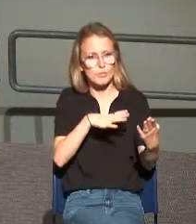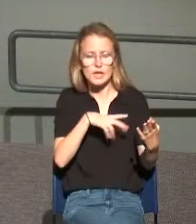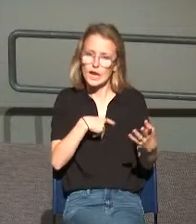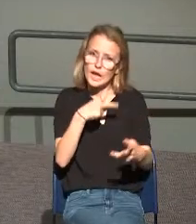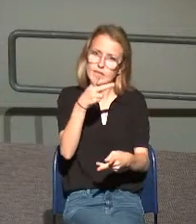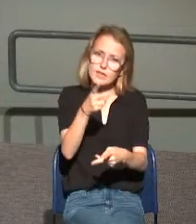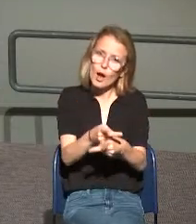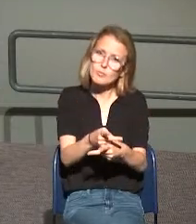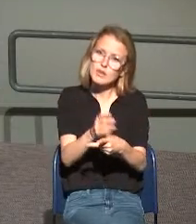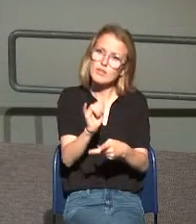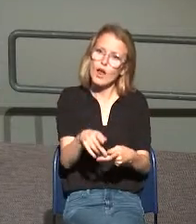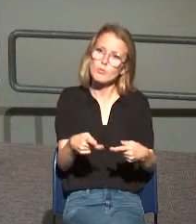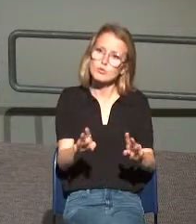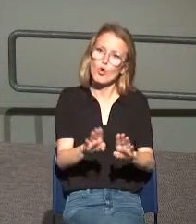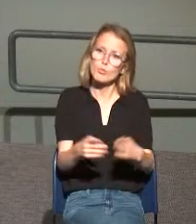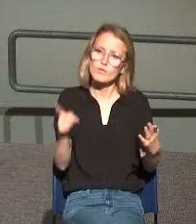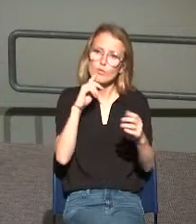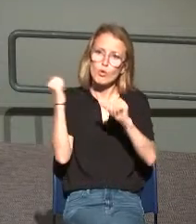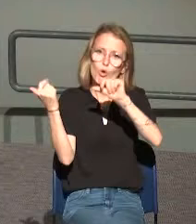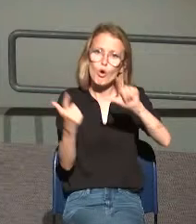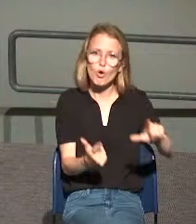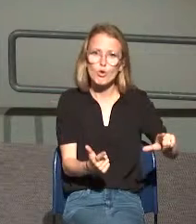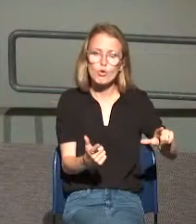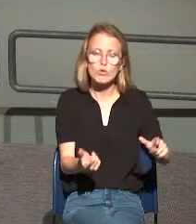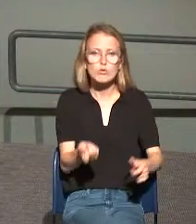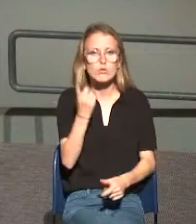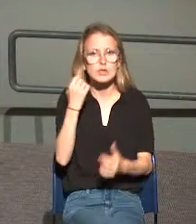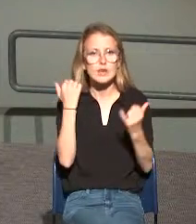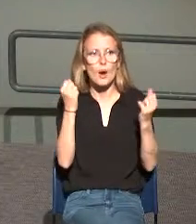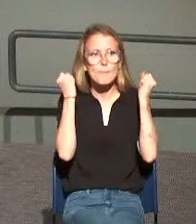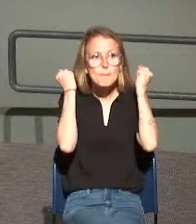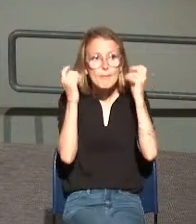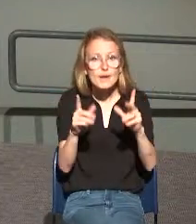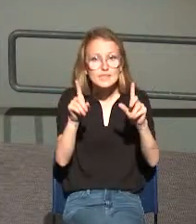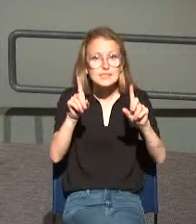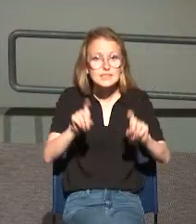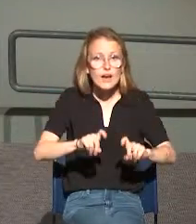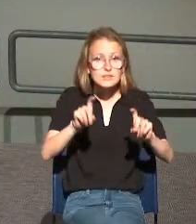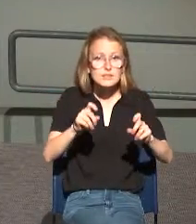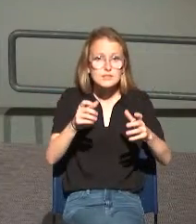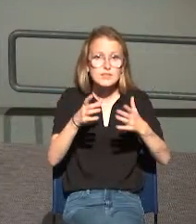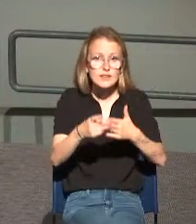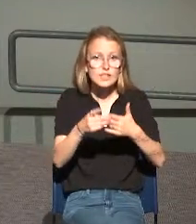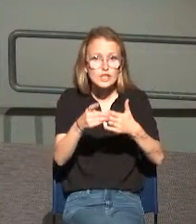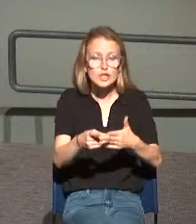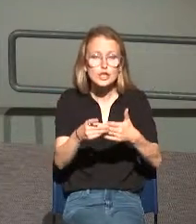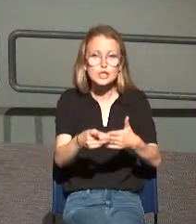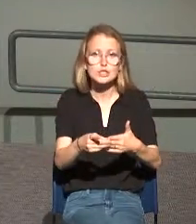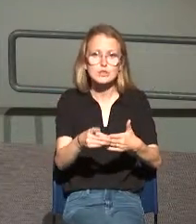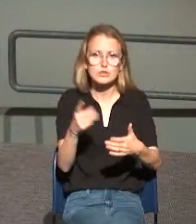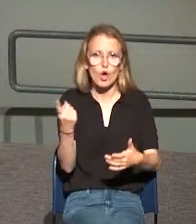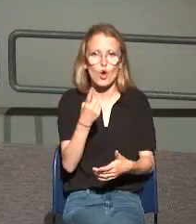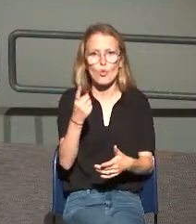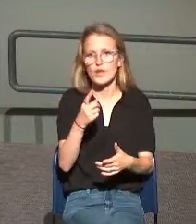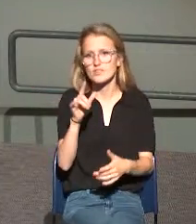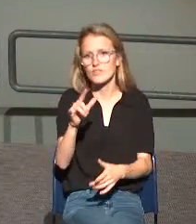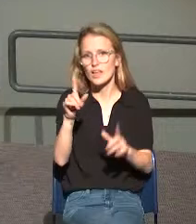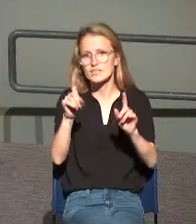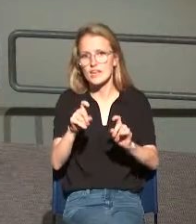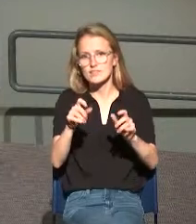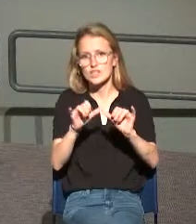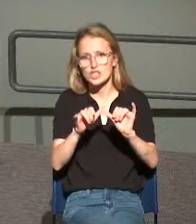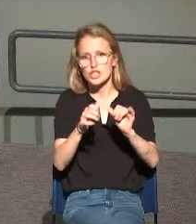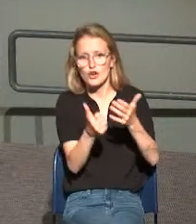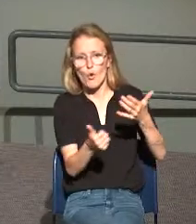all flight test engineers, because now there are lots of test squadrons in the Air Force that there's always a flight test engineer in charge of them, and there's